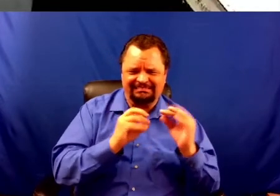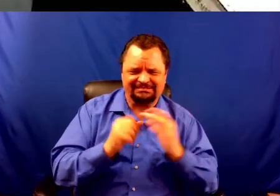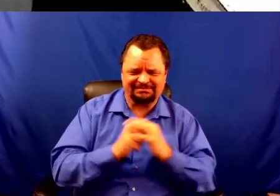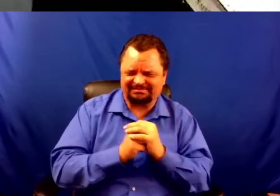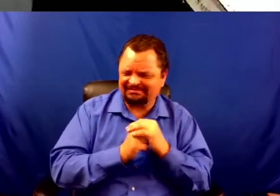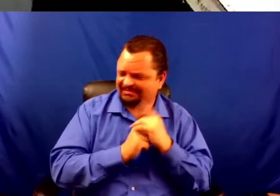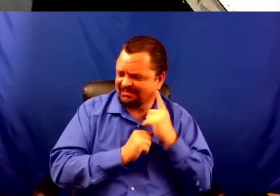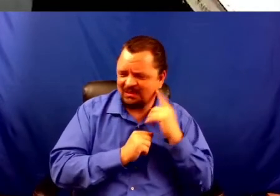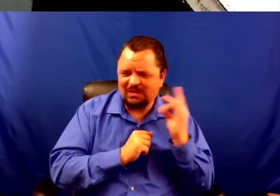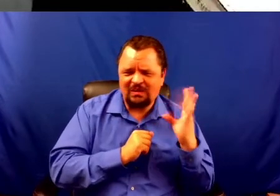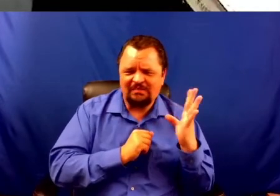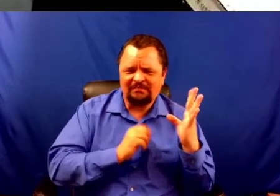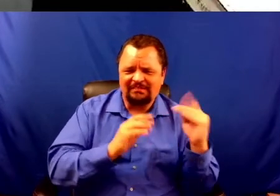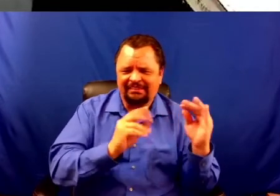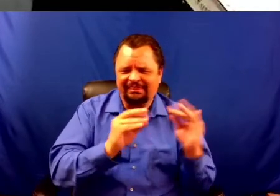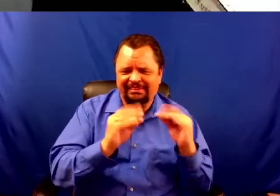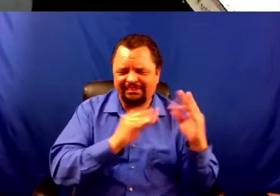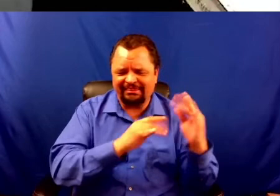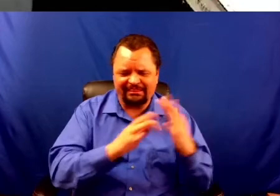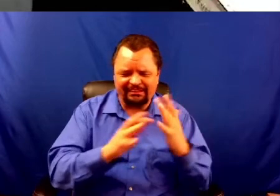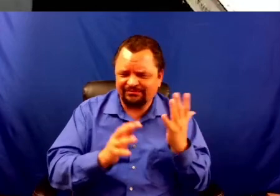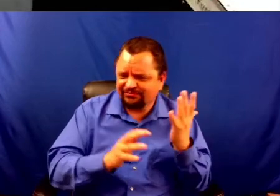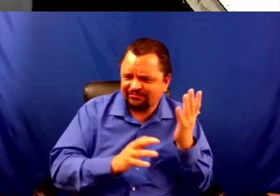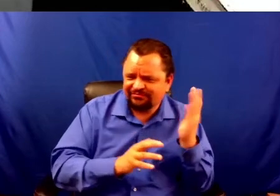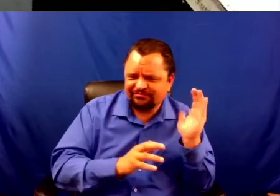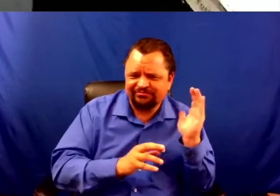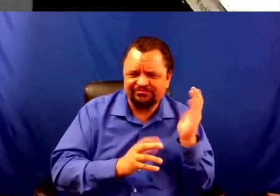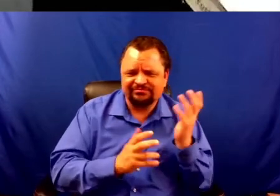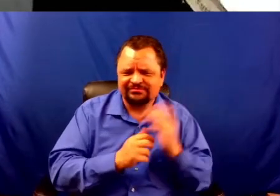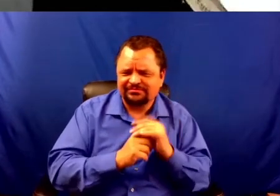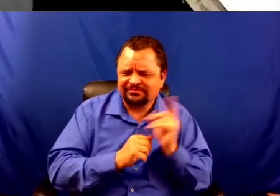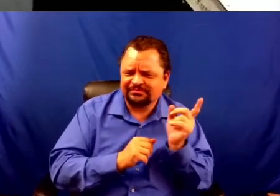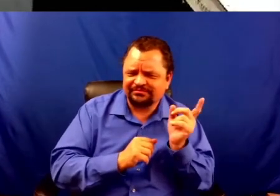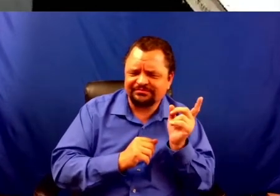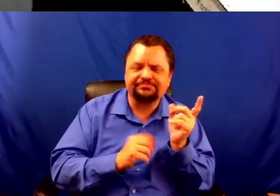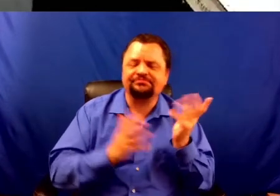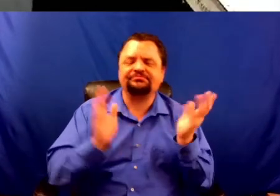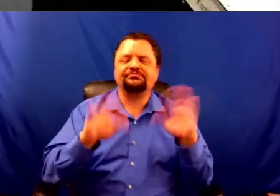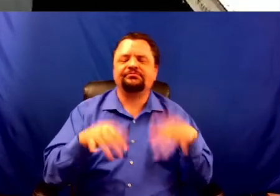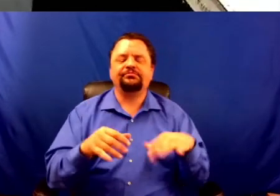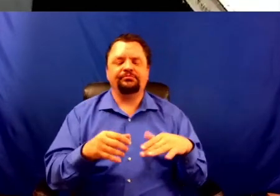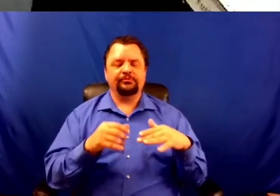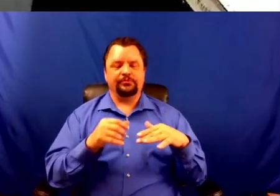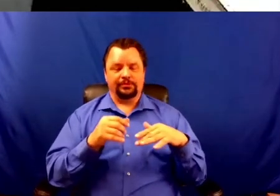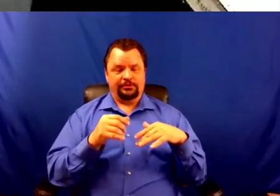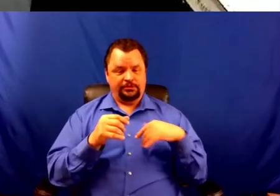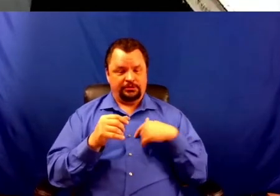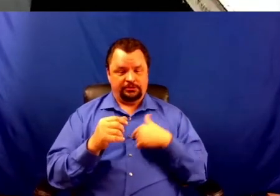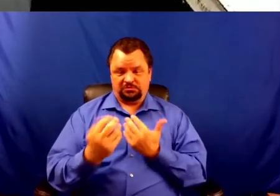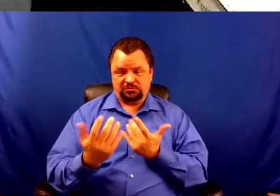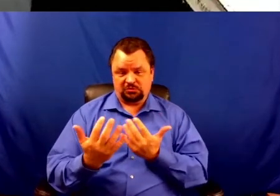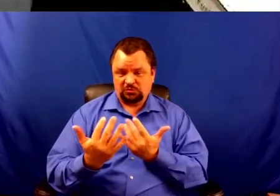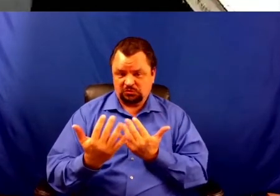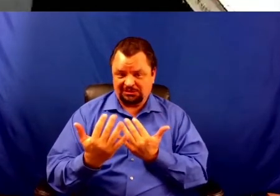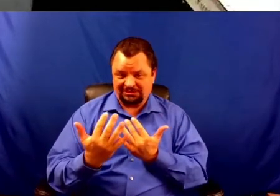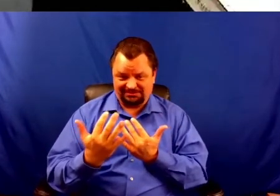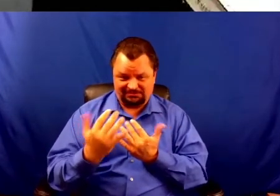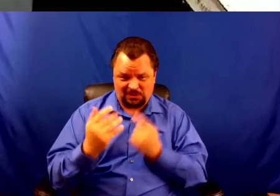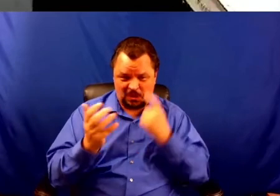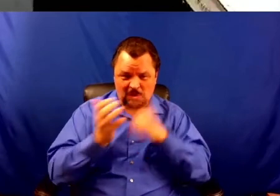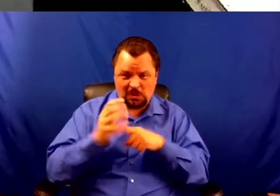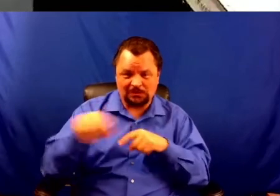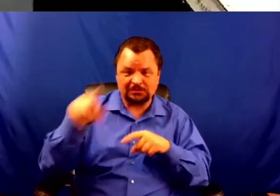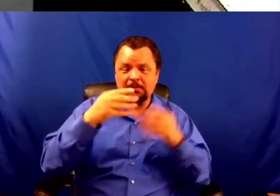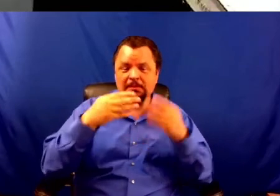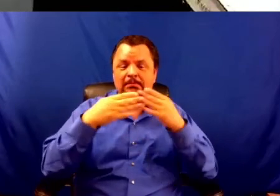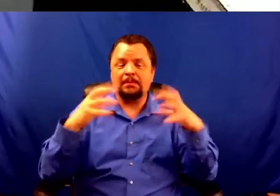No, seriously. Well, again, while we're waiting, public health has been chronically underfunded, and